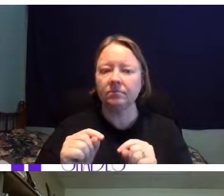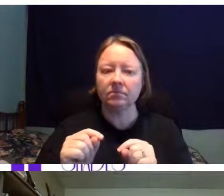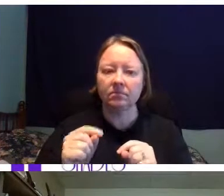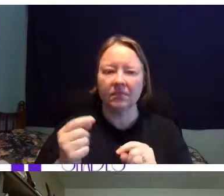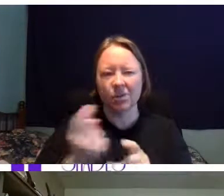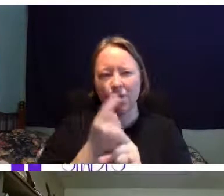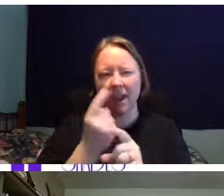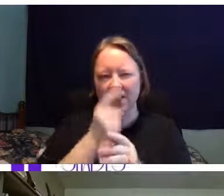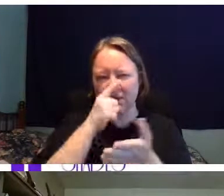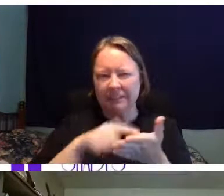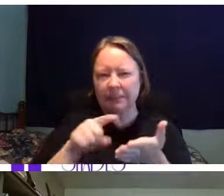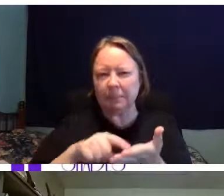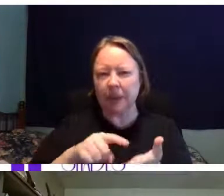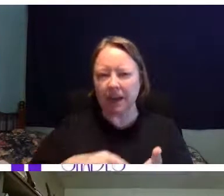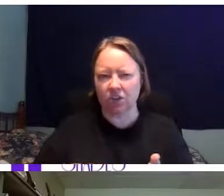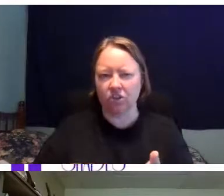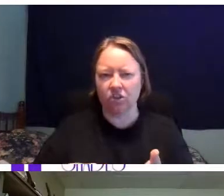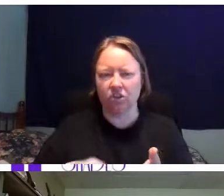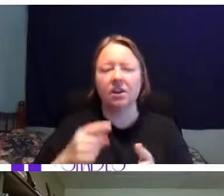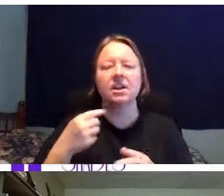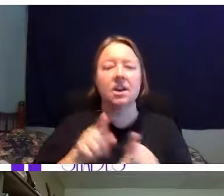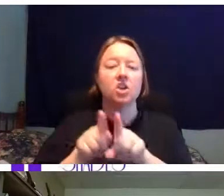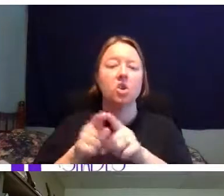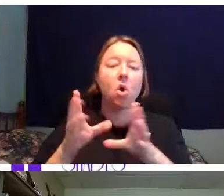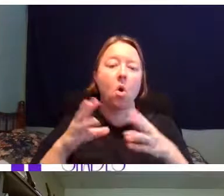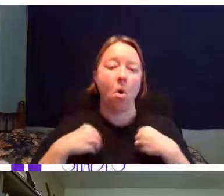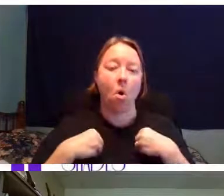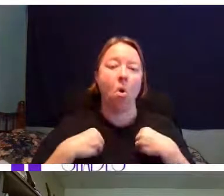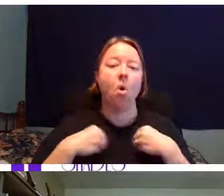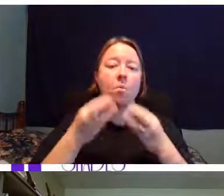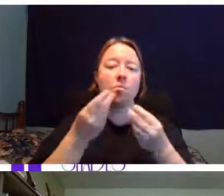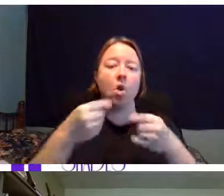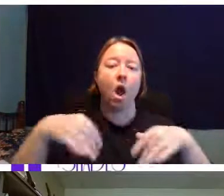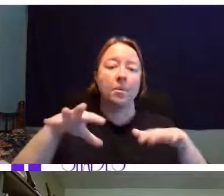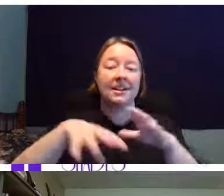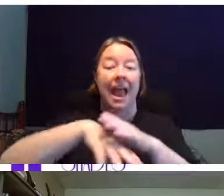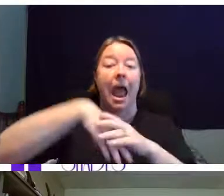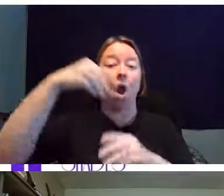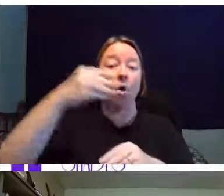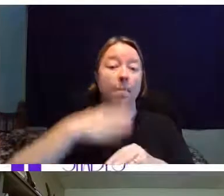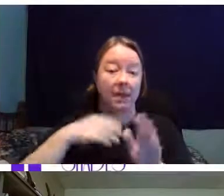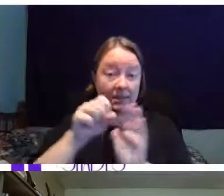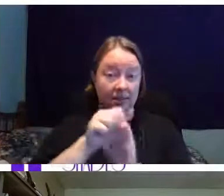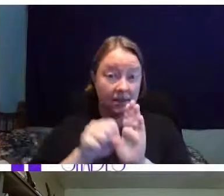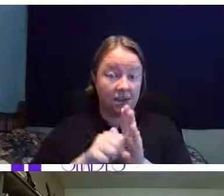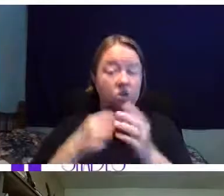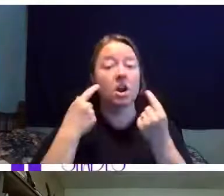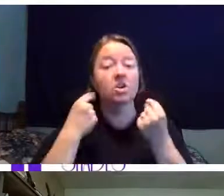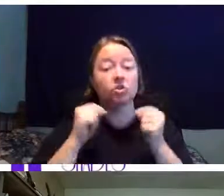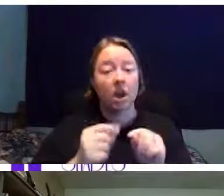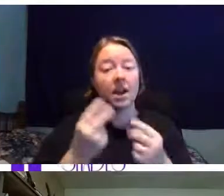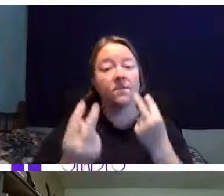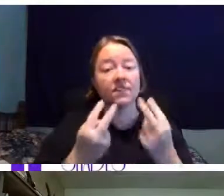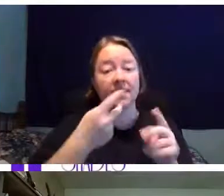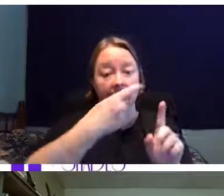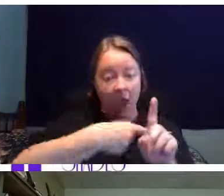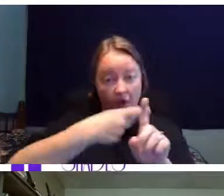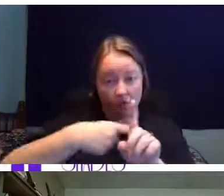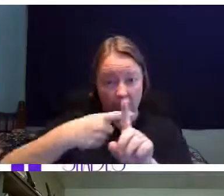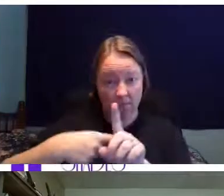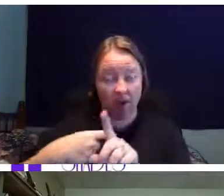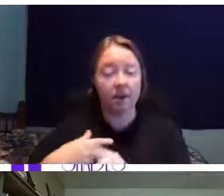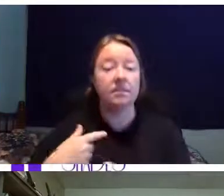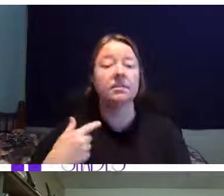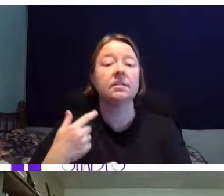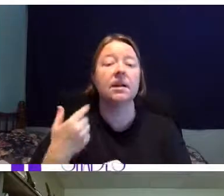regular inspections. I have out-of-state properties as well, so I try and get to those monthly. And I have a whole list of things that